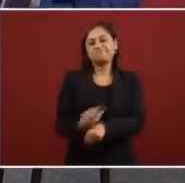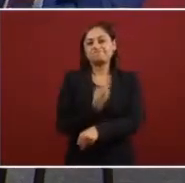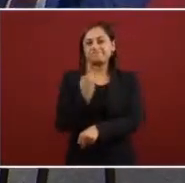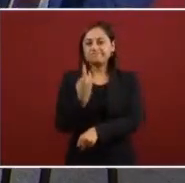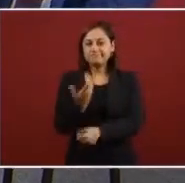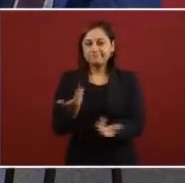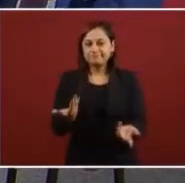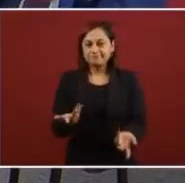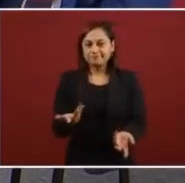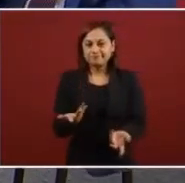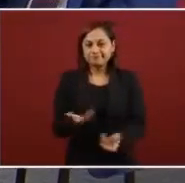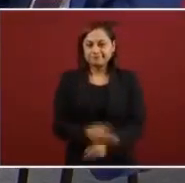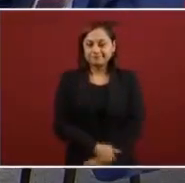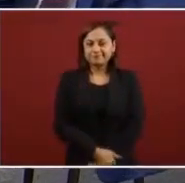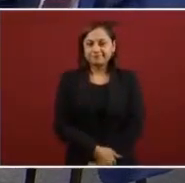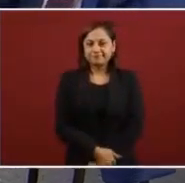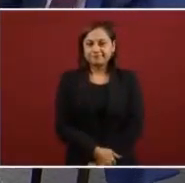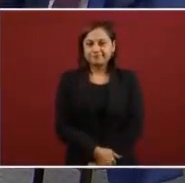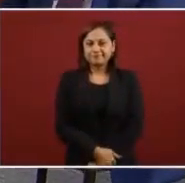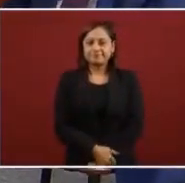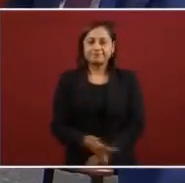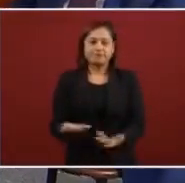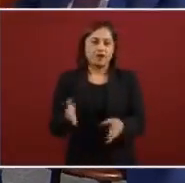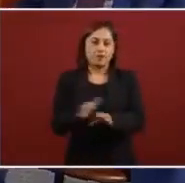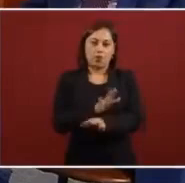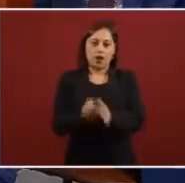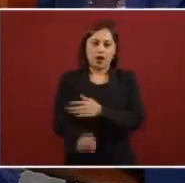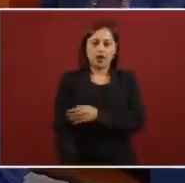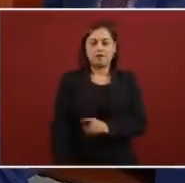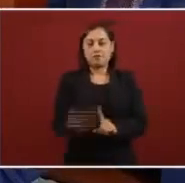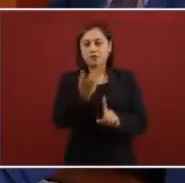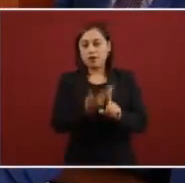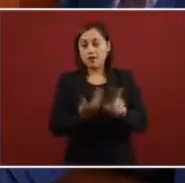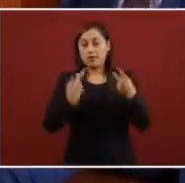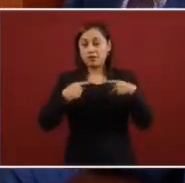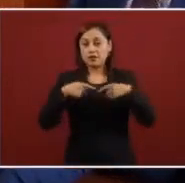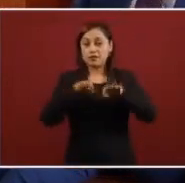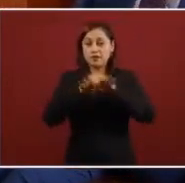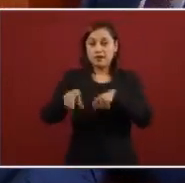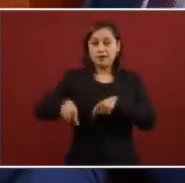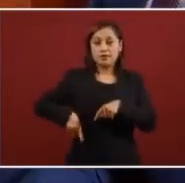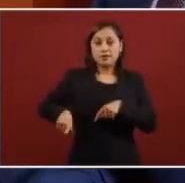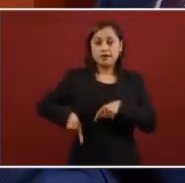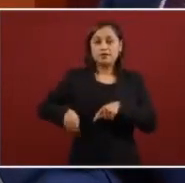Si el funcionario público se metía a los if negocios, the public